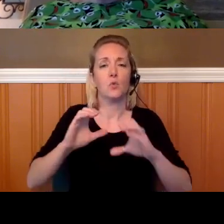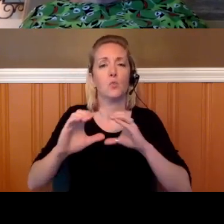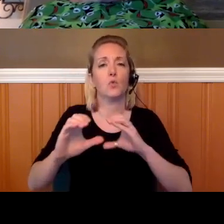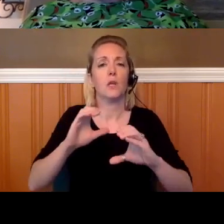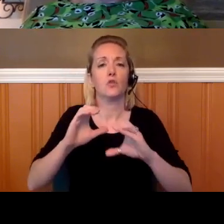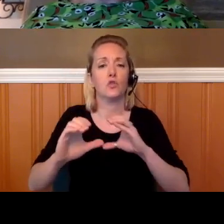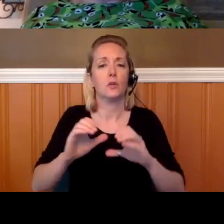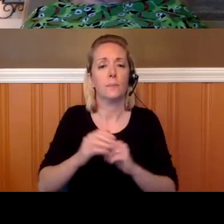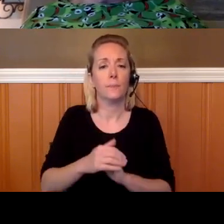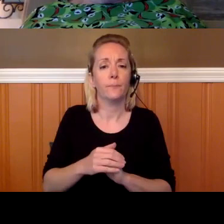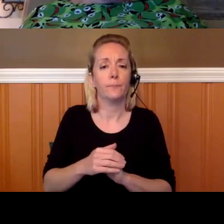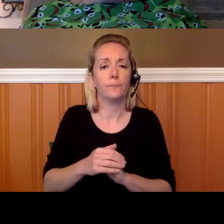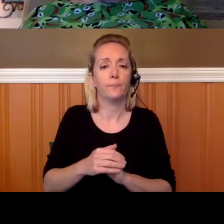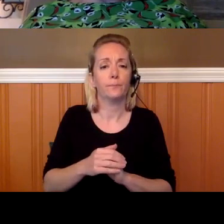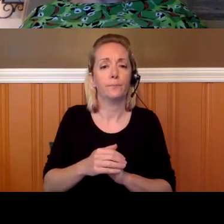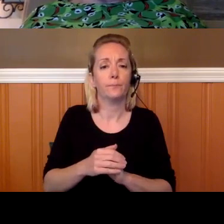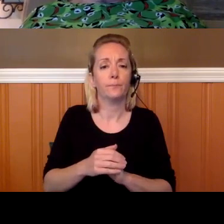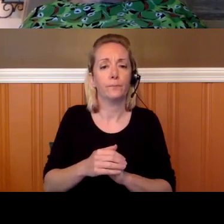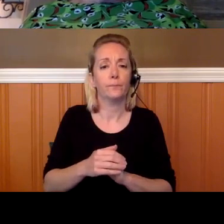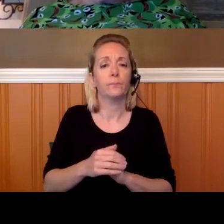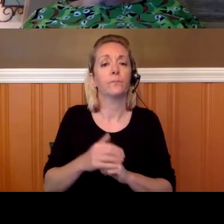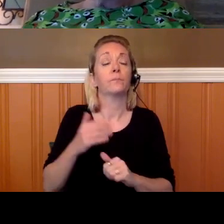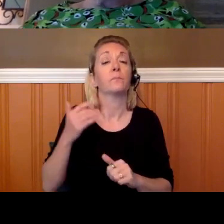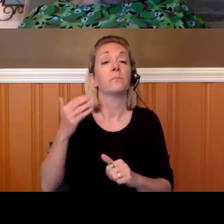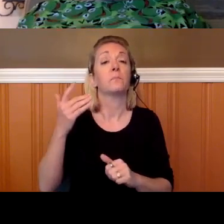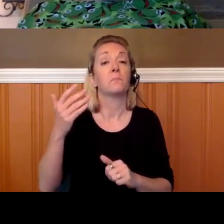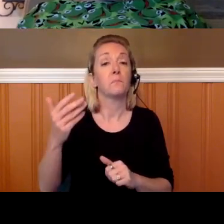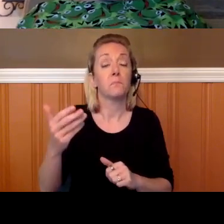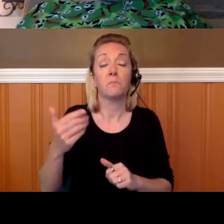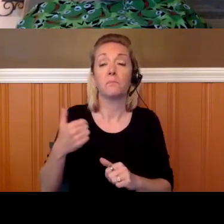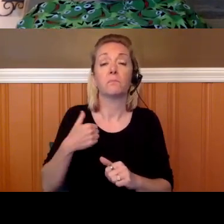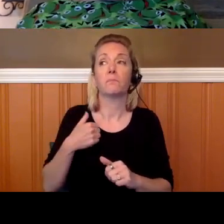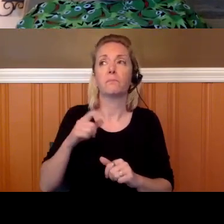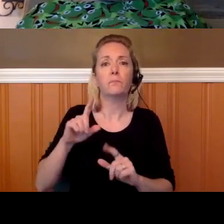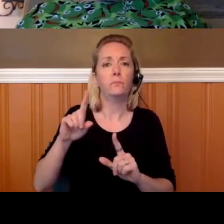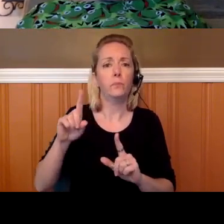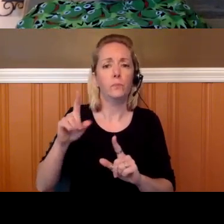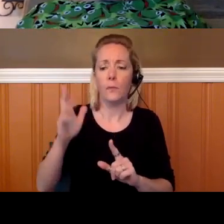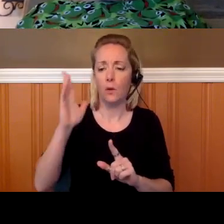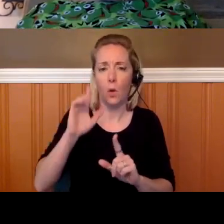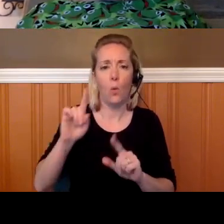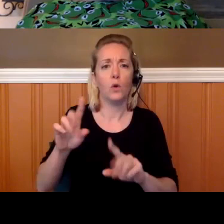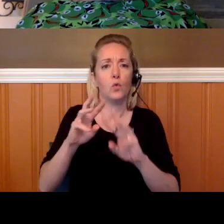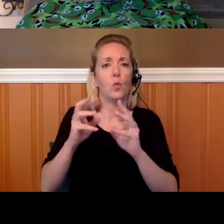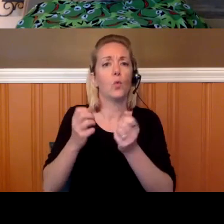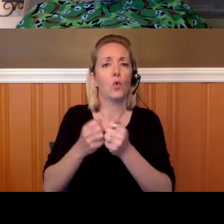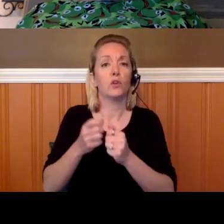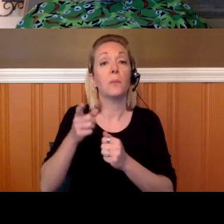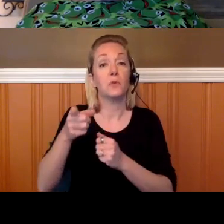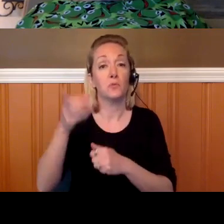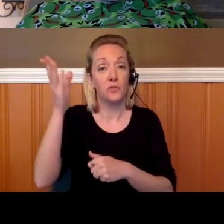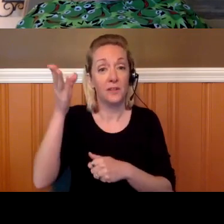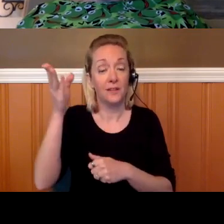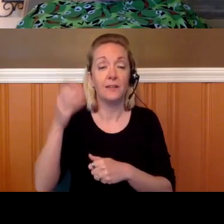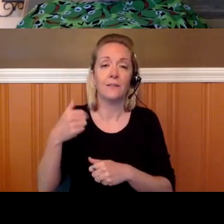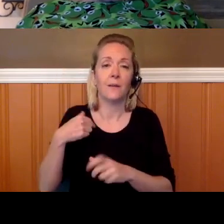see. But when we learned, I went to a workshop with you. I'm from